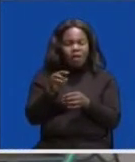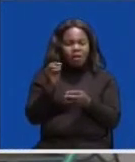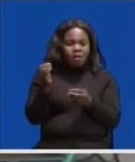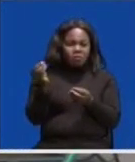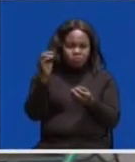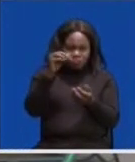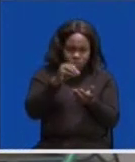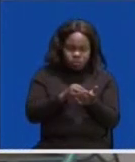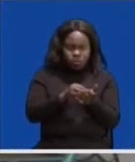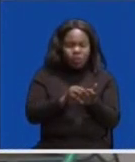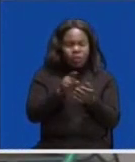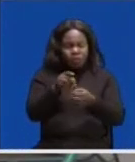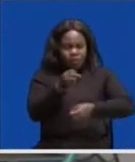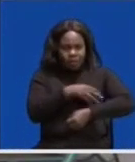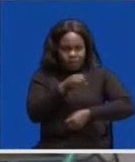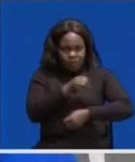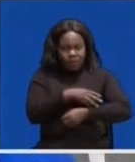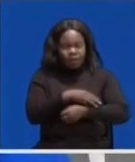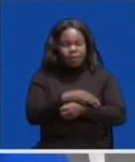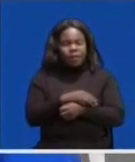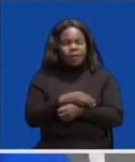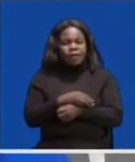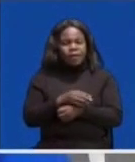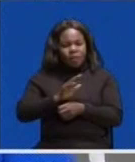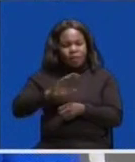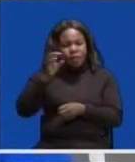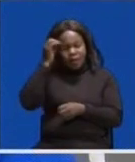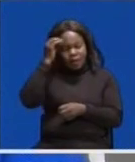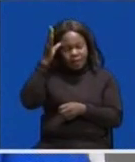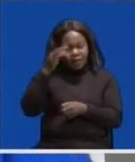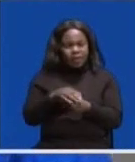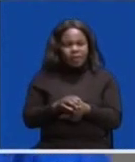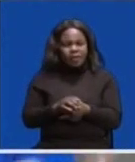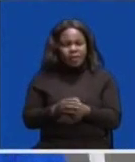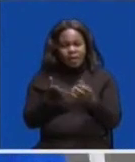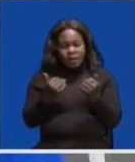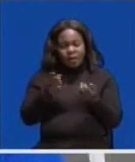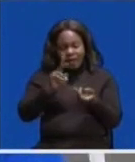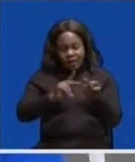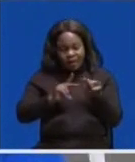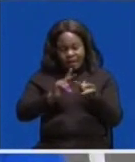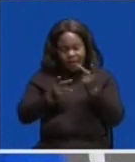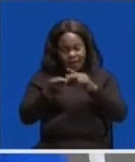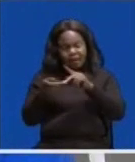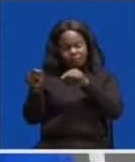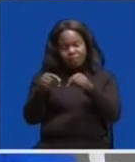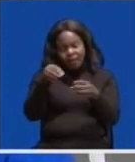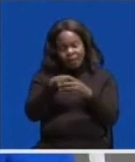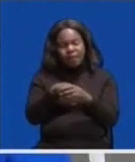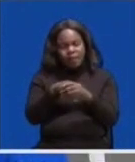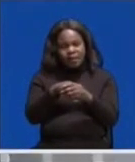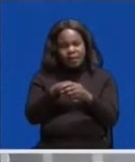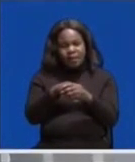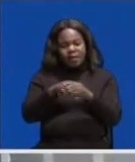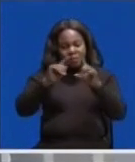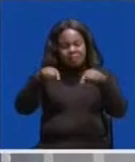to a 2-ton daily production capacity. We want partners to come on board to upscale this, to make it a big